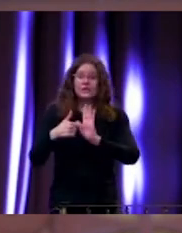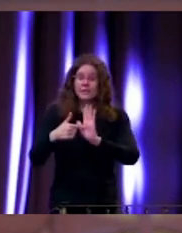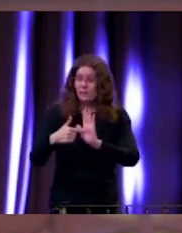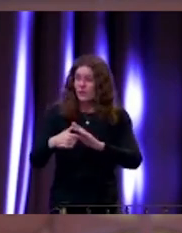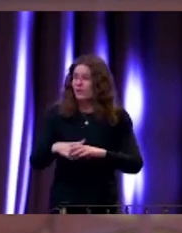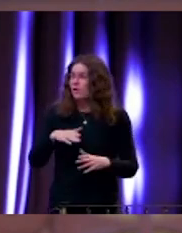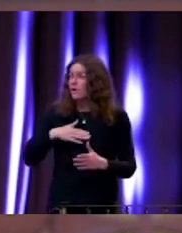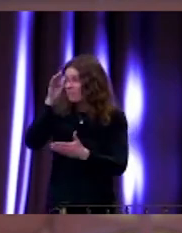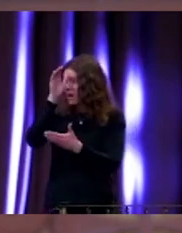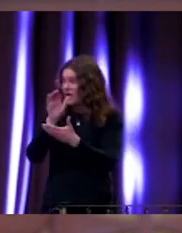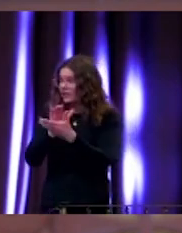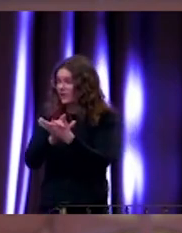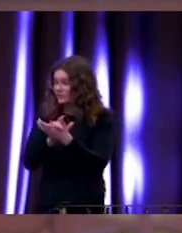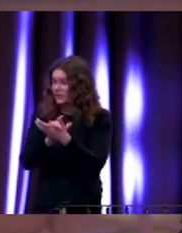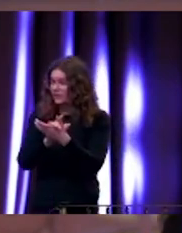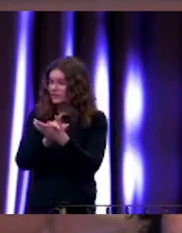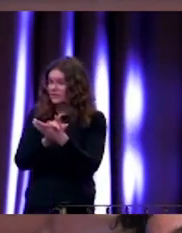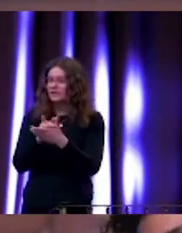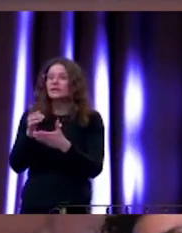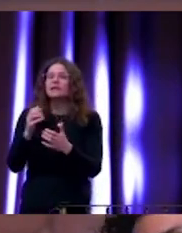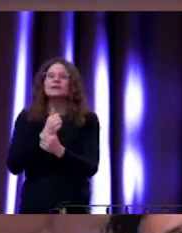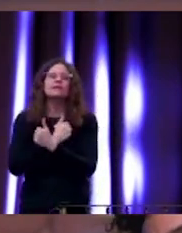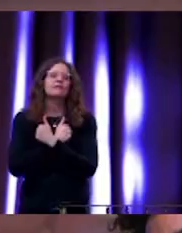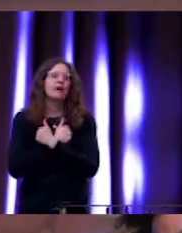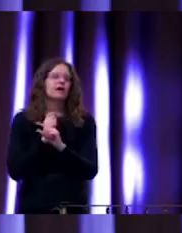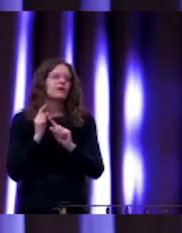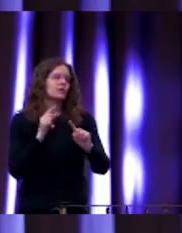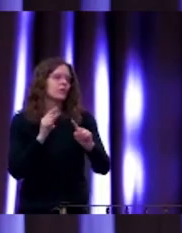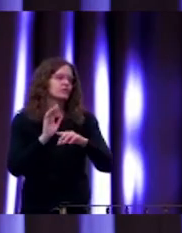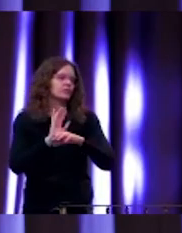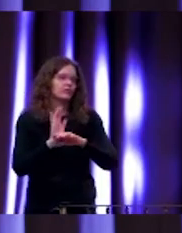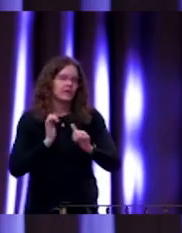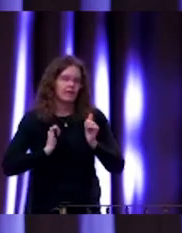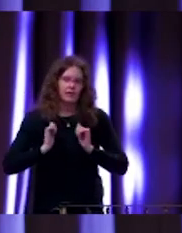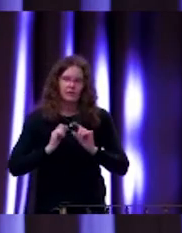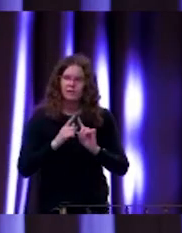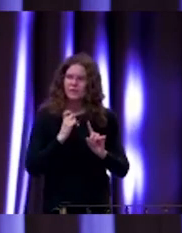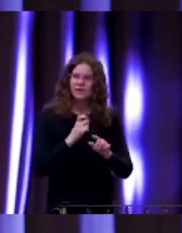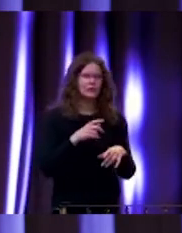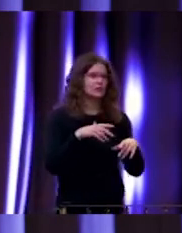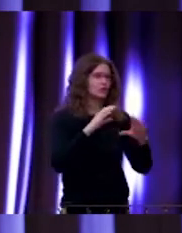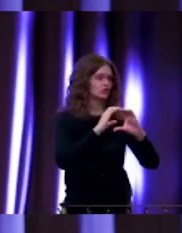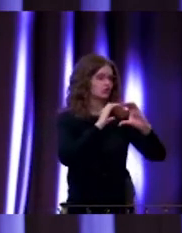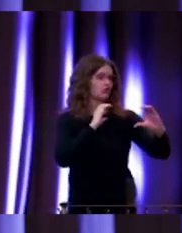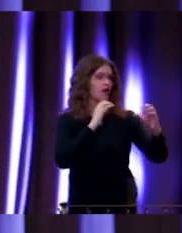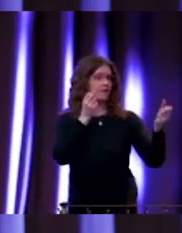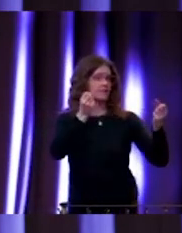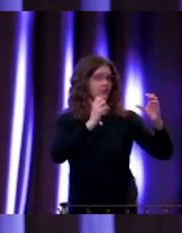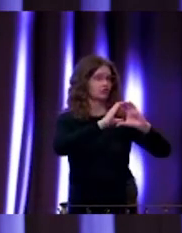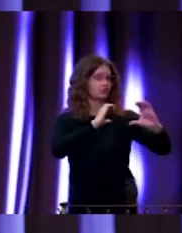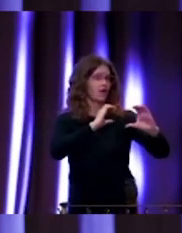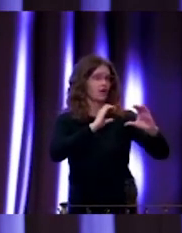husband is in, he now loves going to the theater and art, but he was a truck mechanic. So, you know, he was like, what is this world that we're